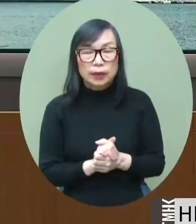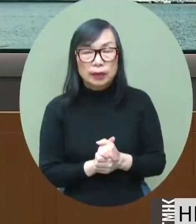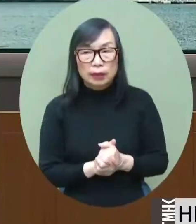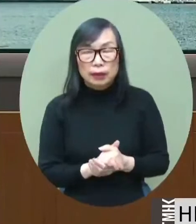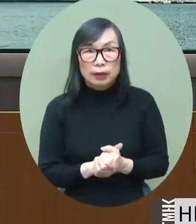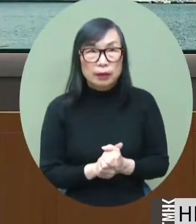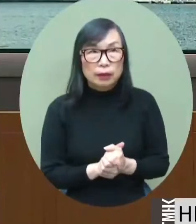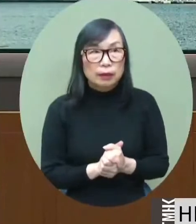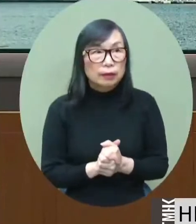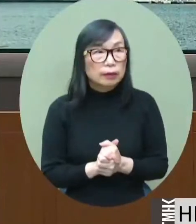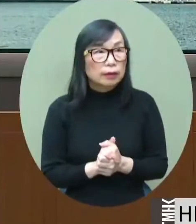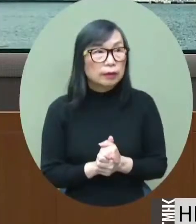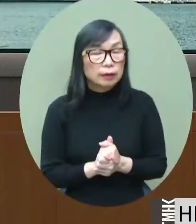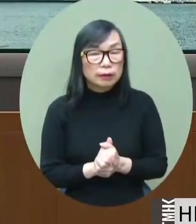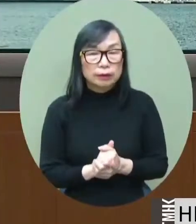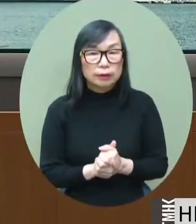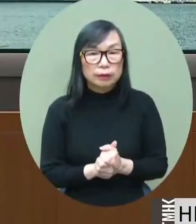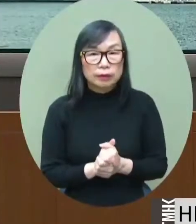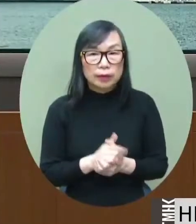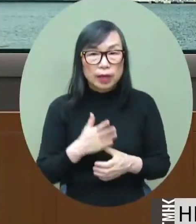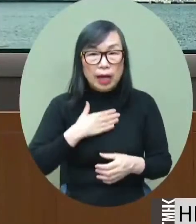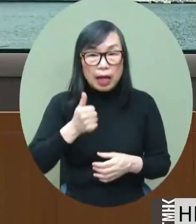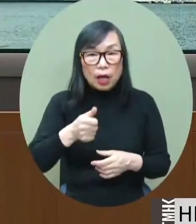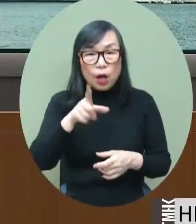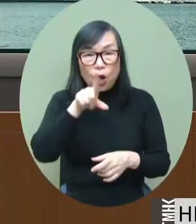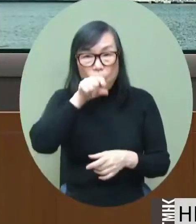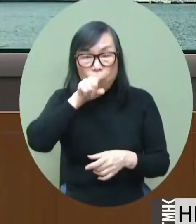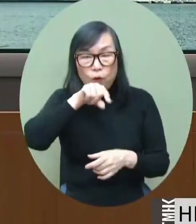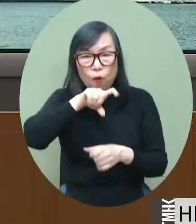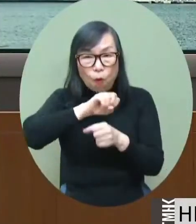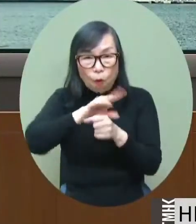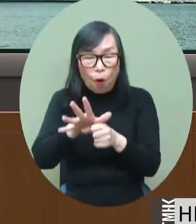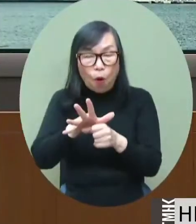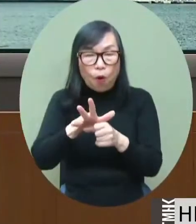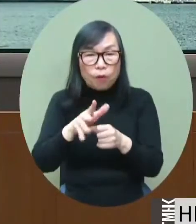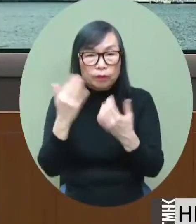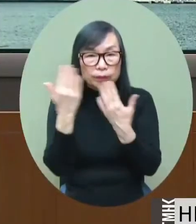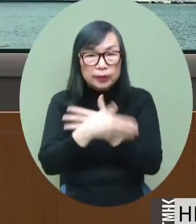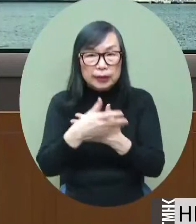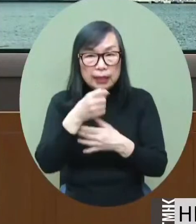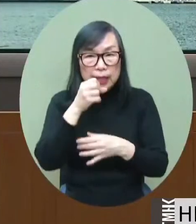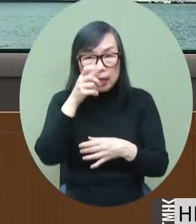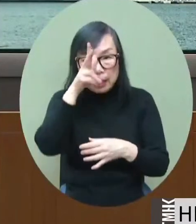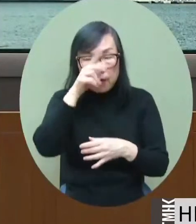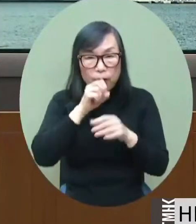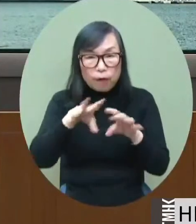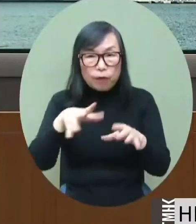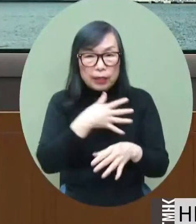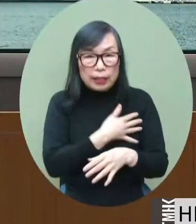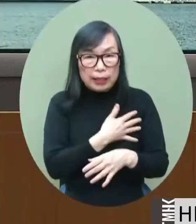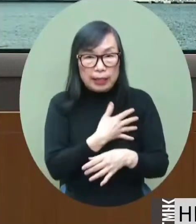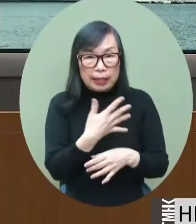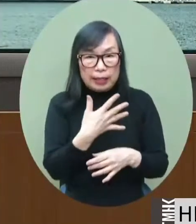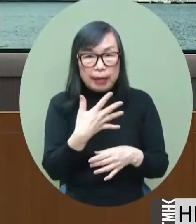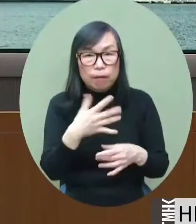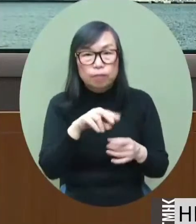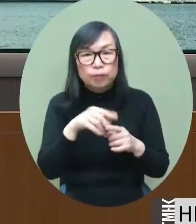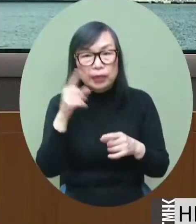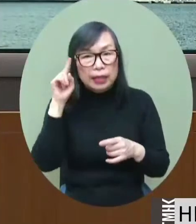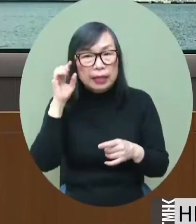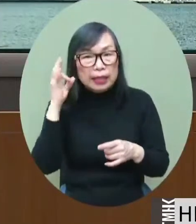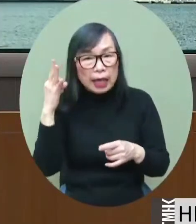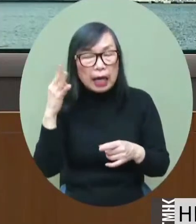The one in the brown sweater in the middle. I'm from Phoenix City. The SL government is appealing